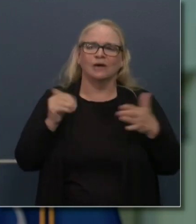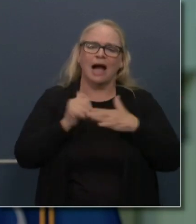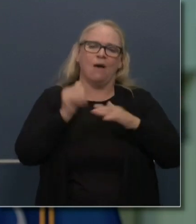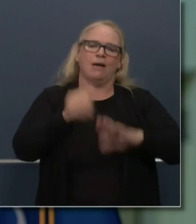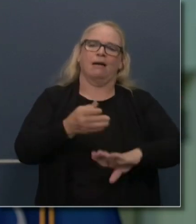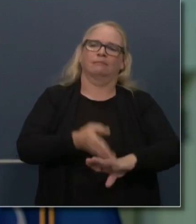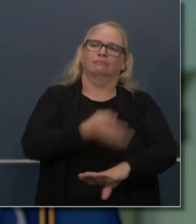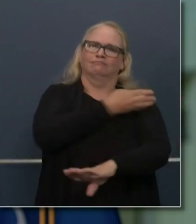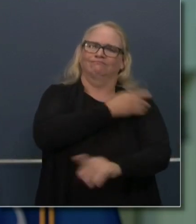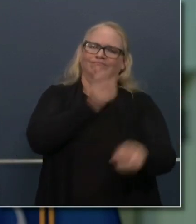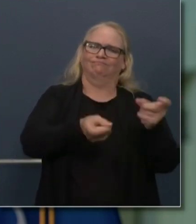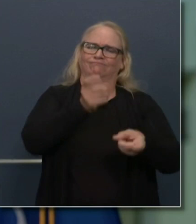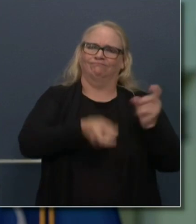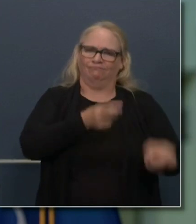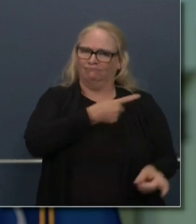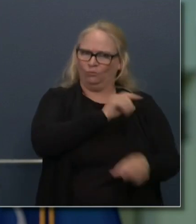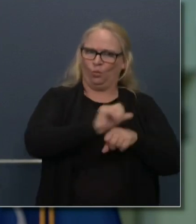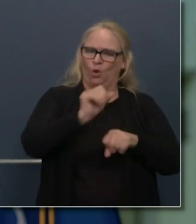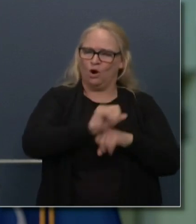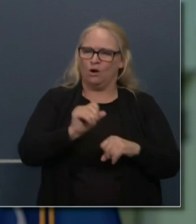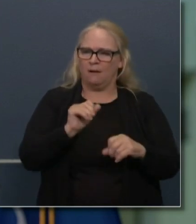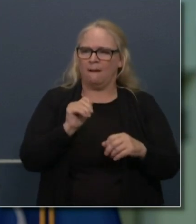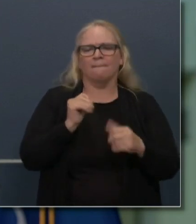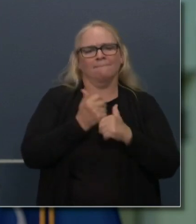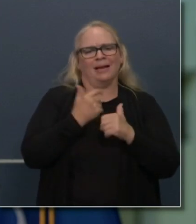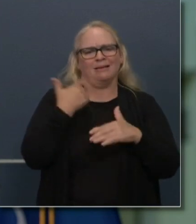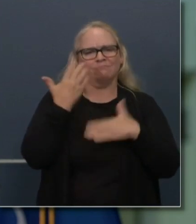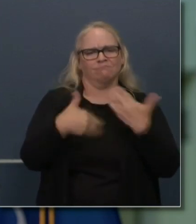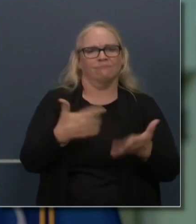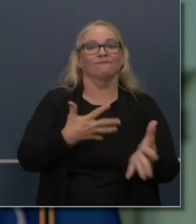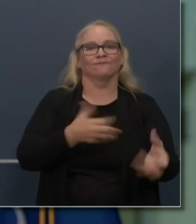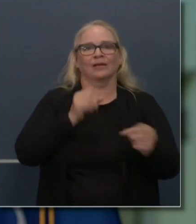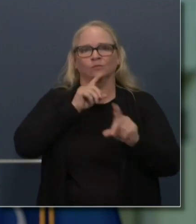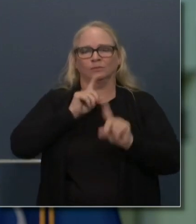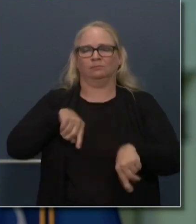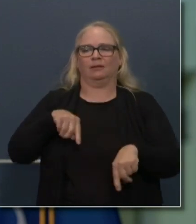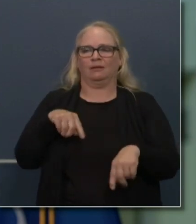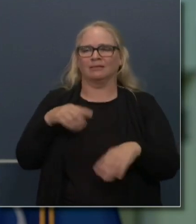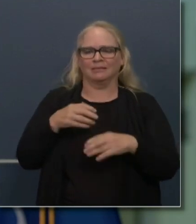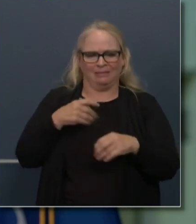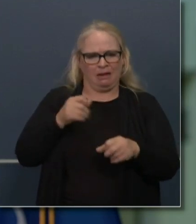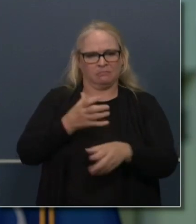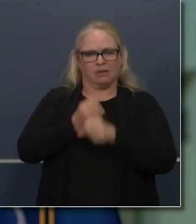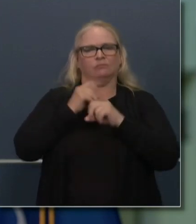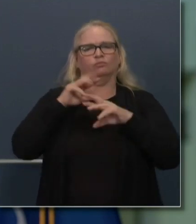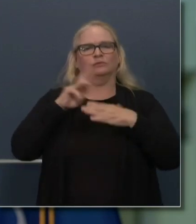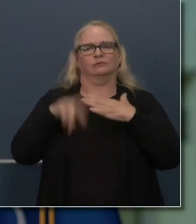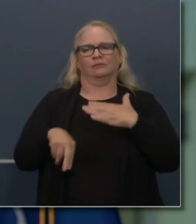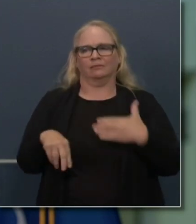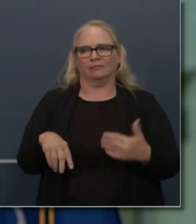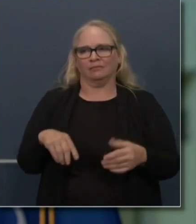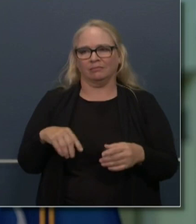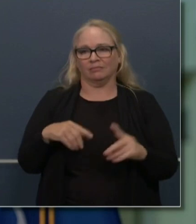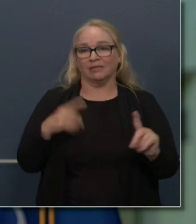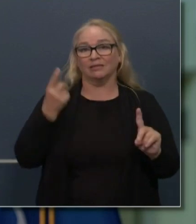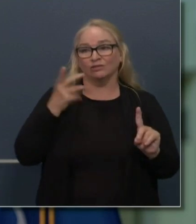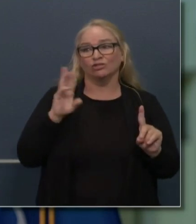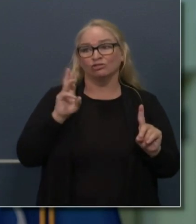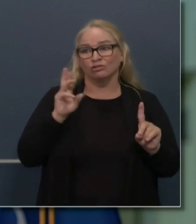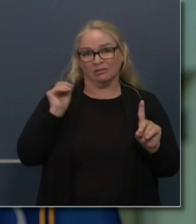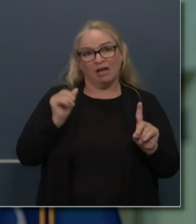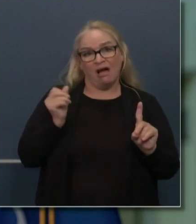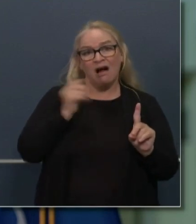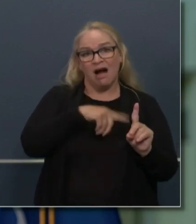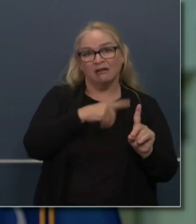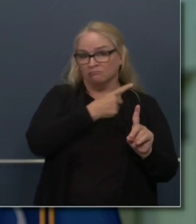on time to results. And because he's standing to my left, 6.5 feet away, I will ask him to answer that more specifically so